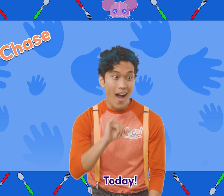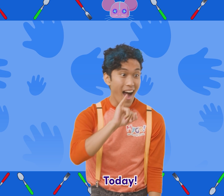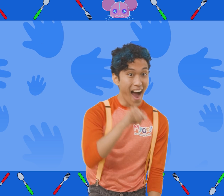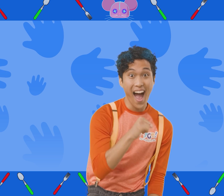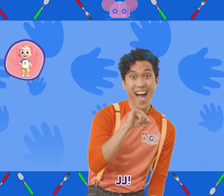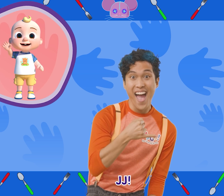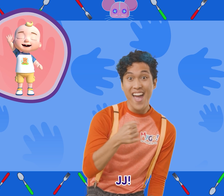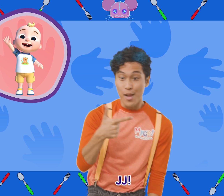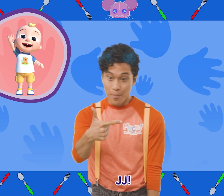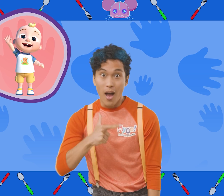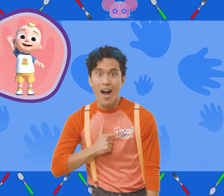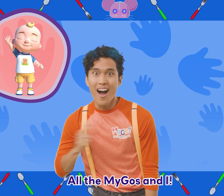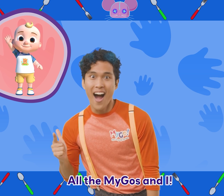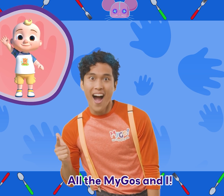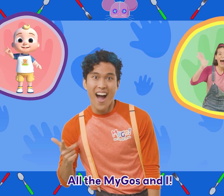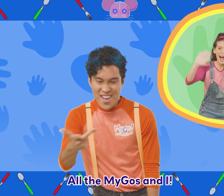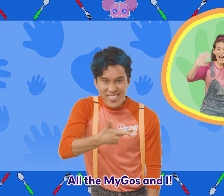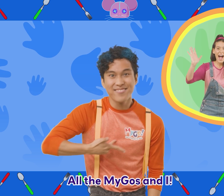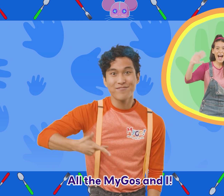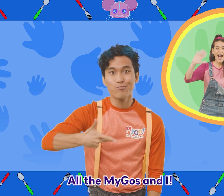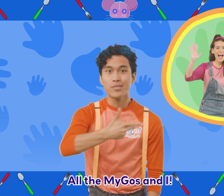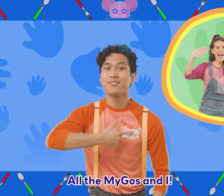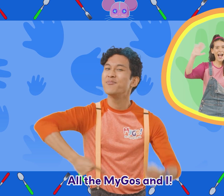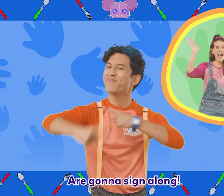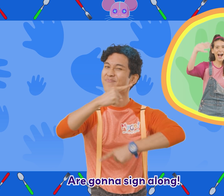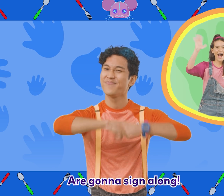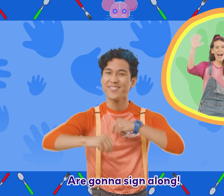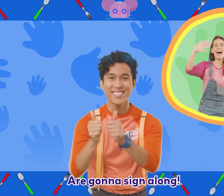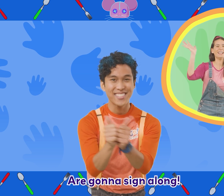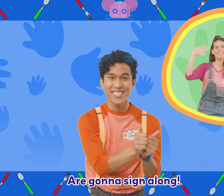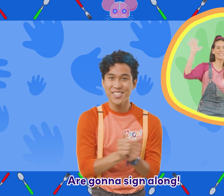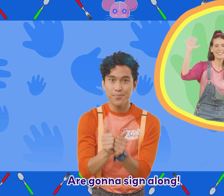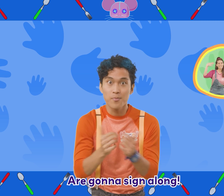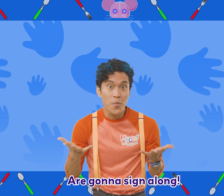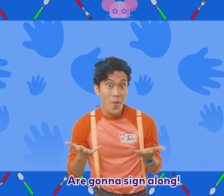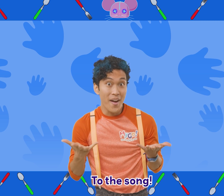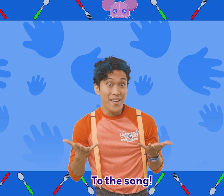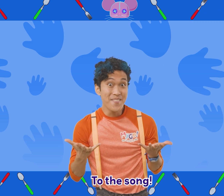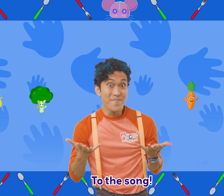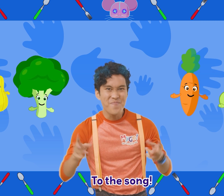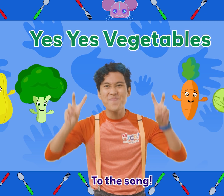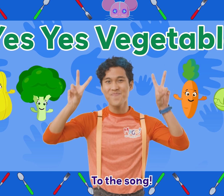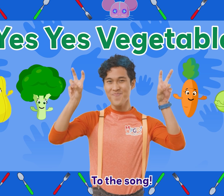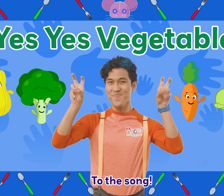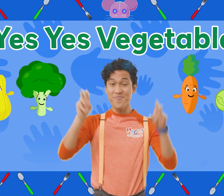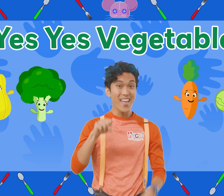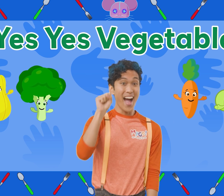Today, JJ, all the MyGos and I are gonna sign along to the